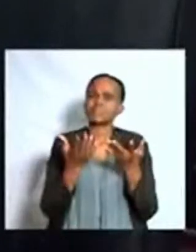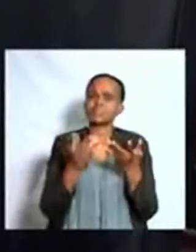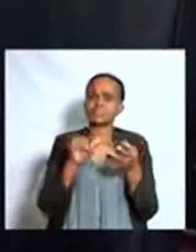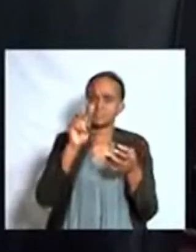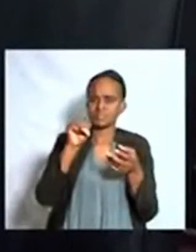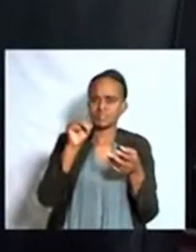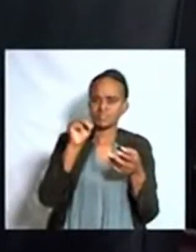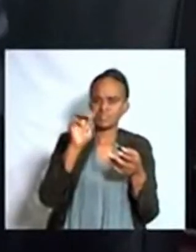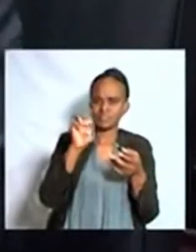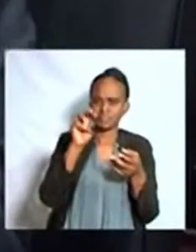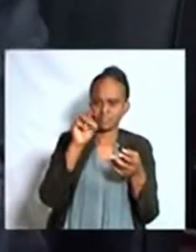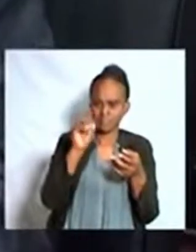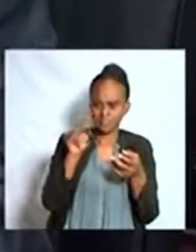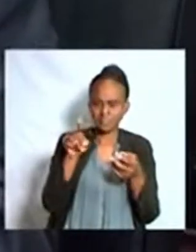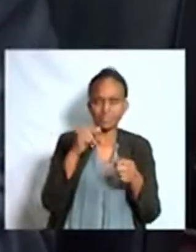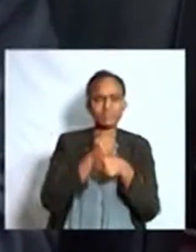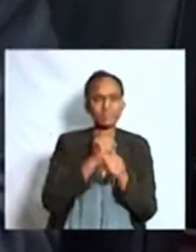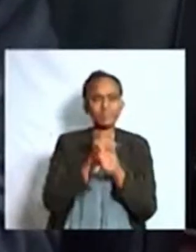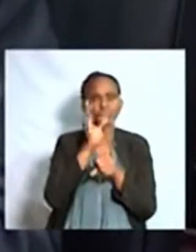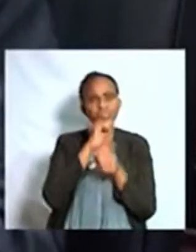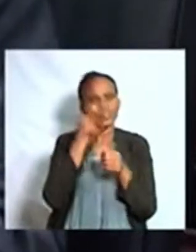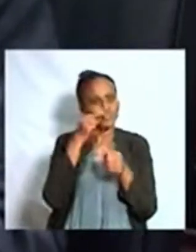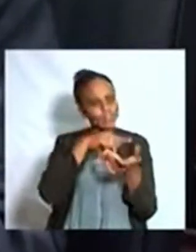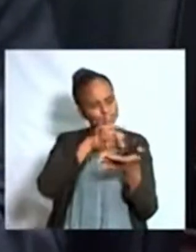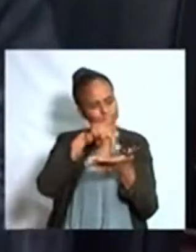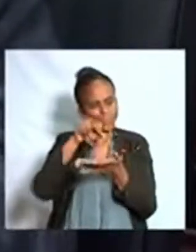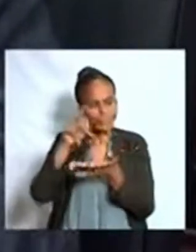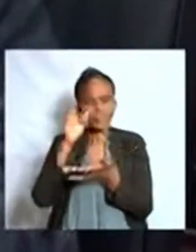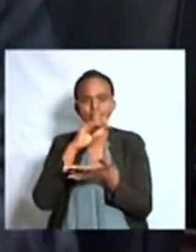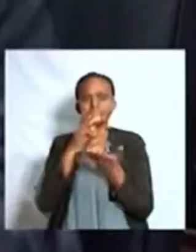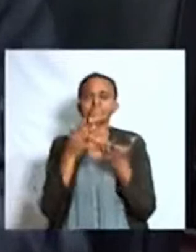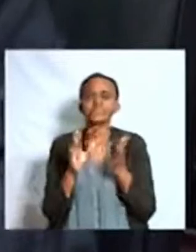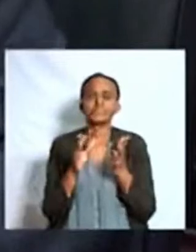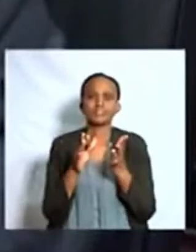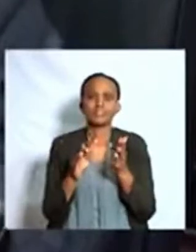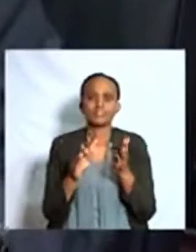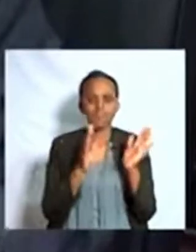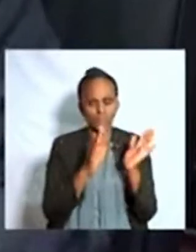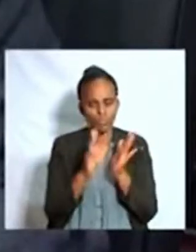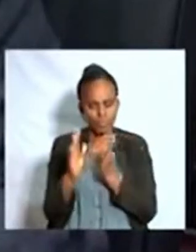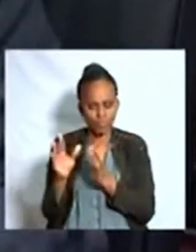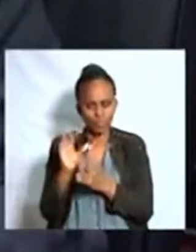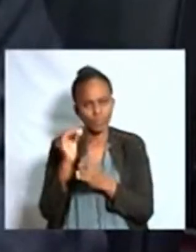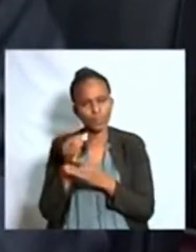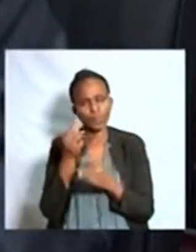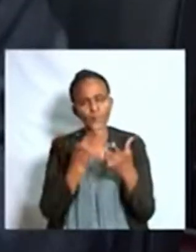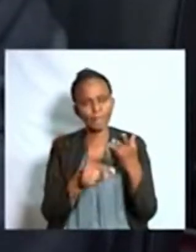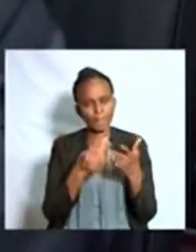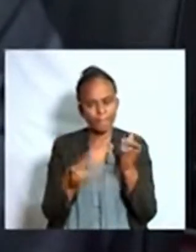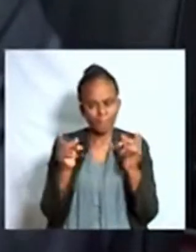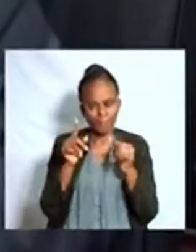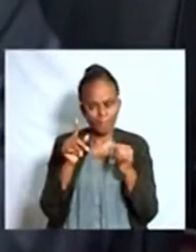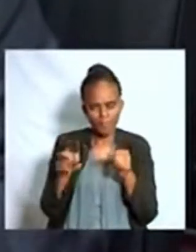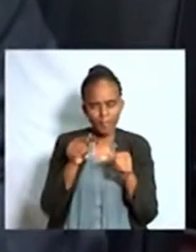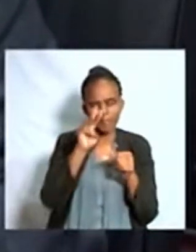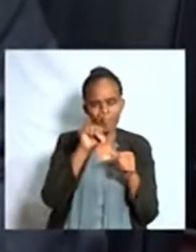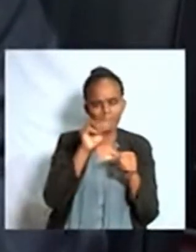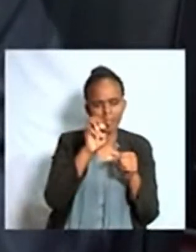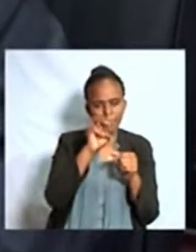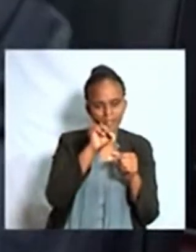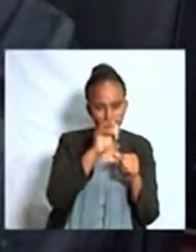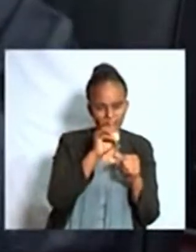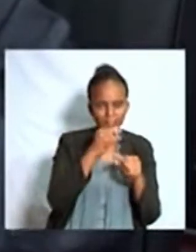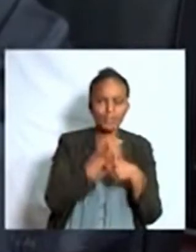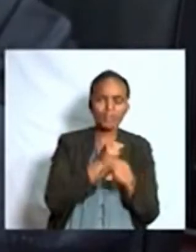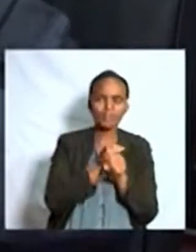generated for a payment, for orders or whatever. When a memo is generated,